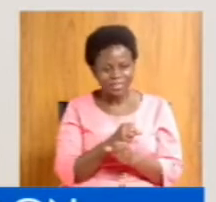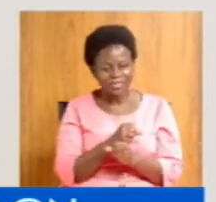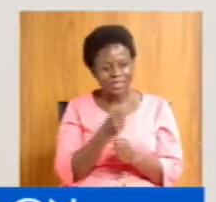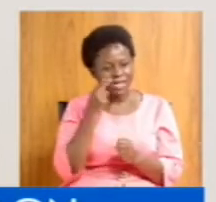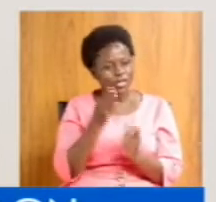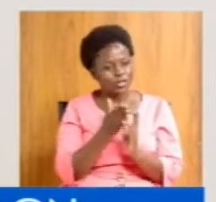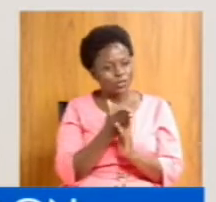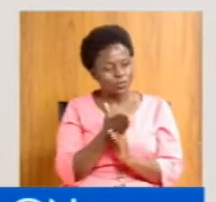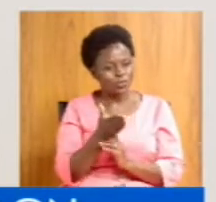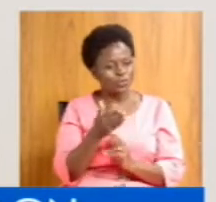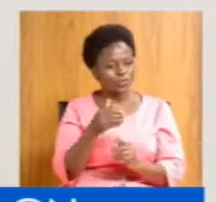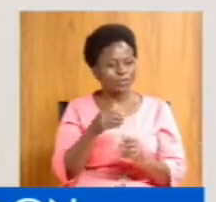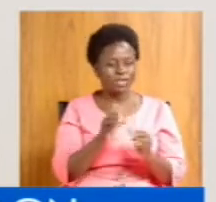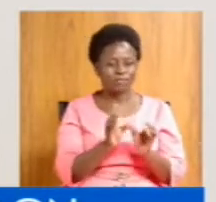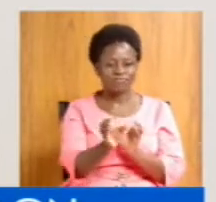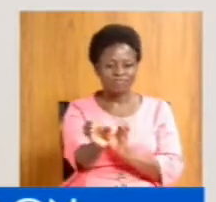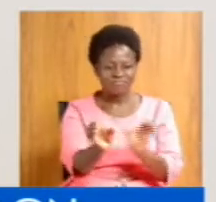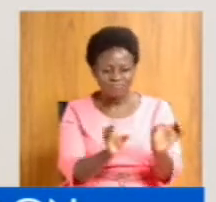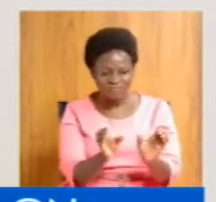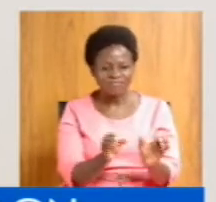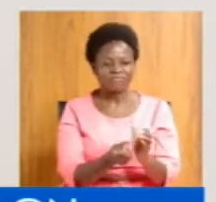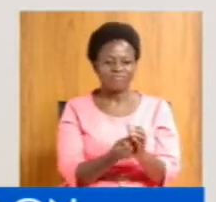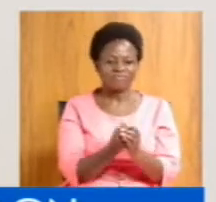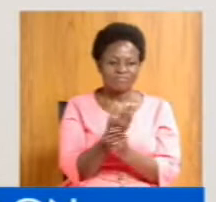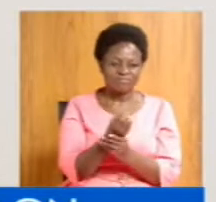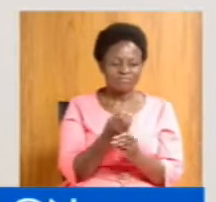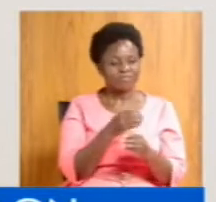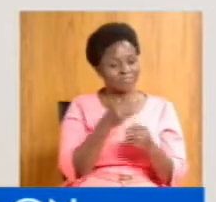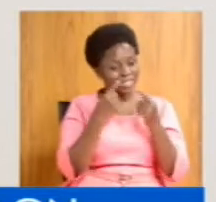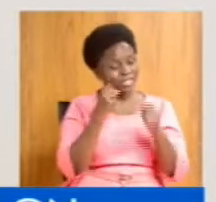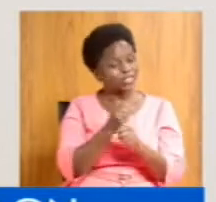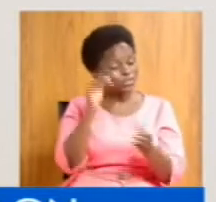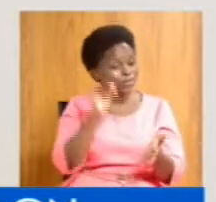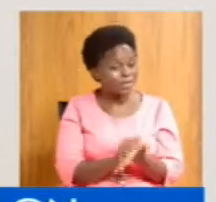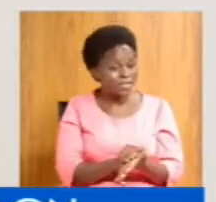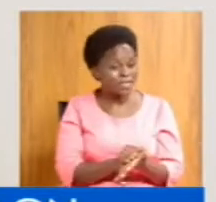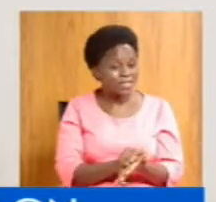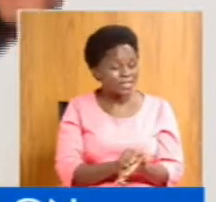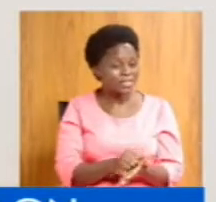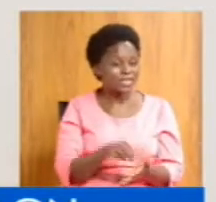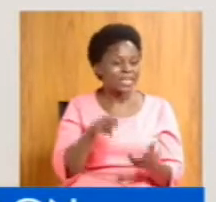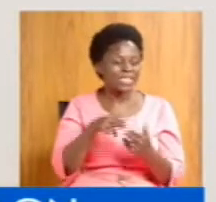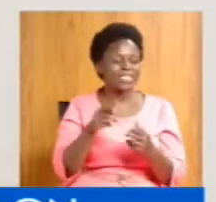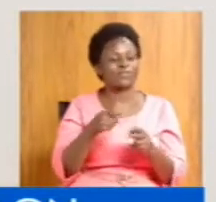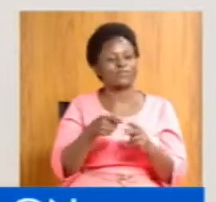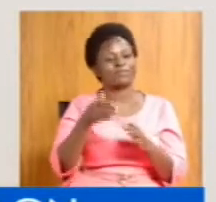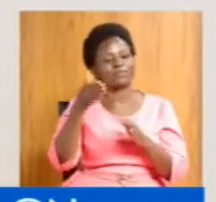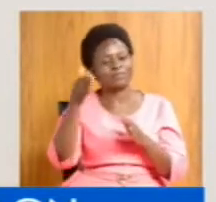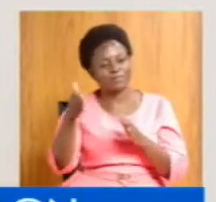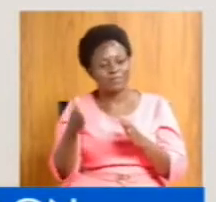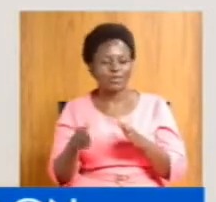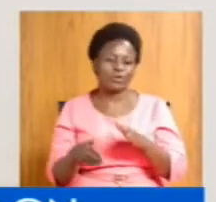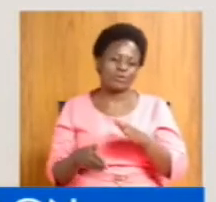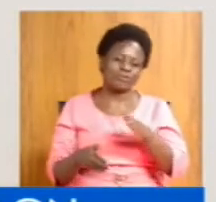look through the generation and the appropriation and you do that so I can either start from the extreme left or